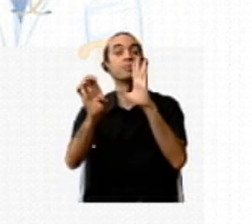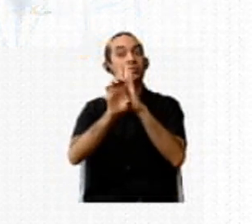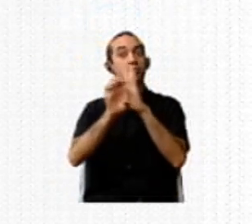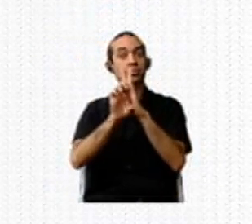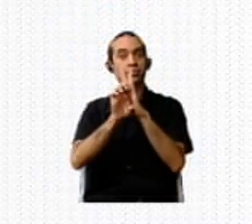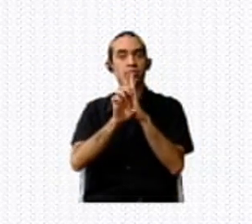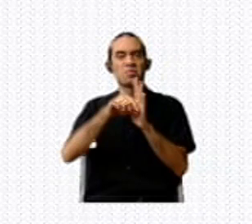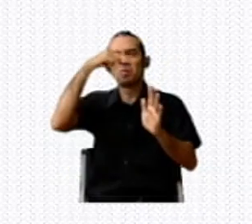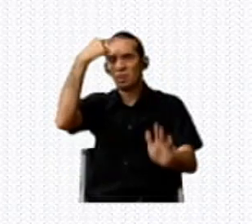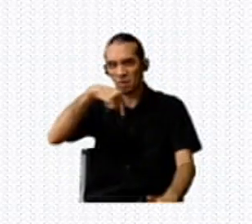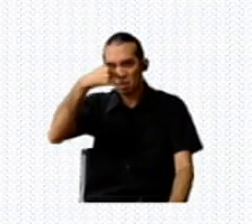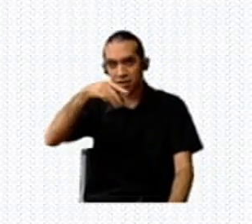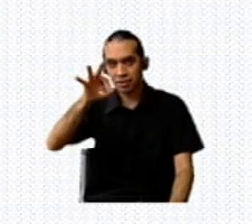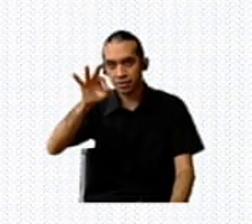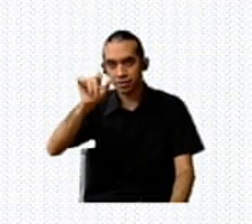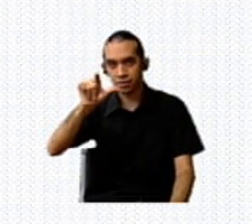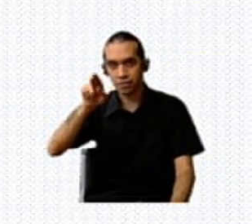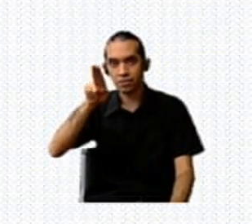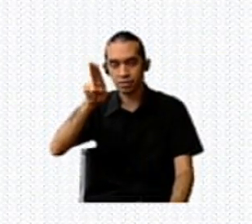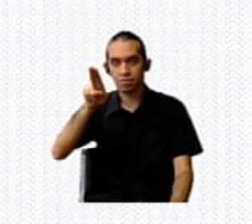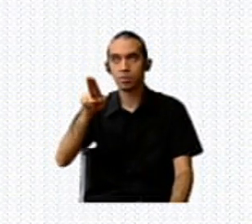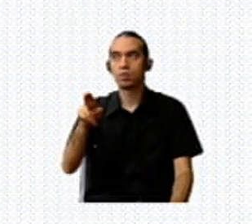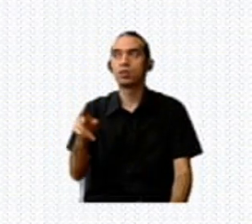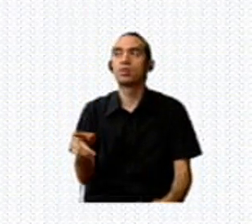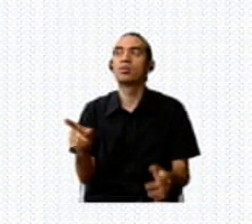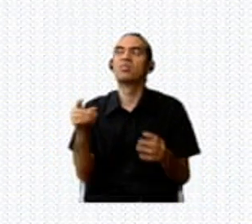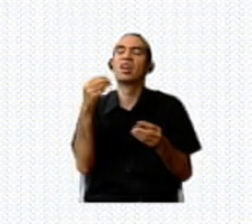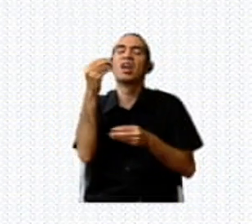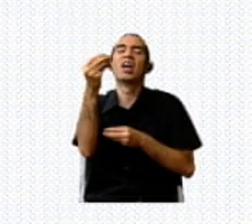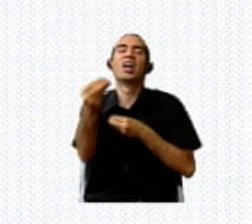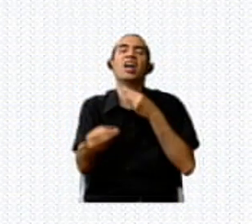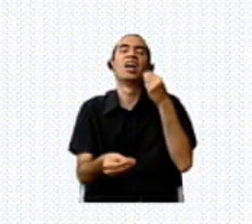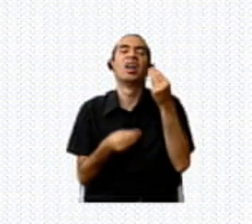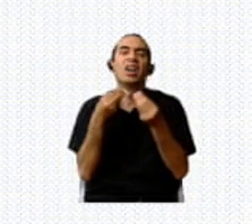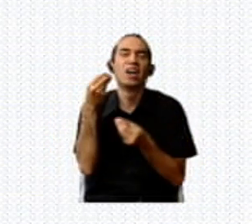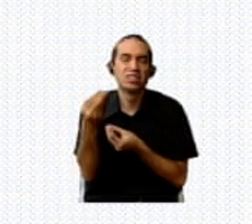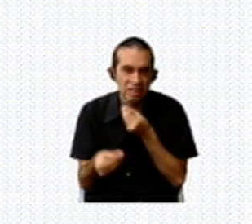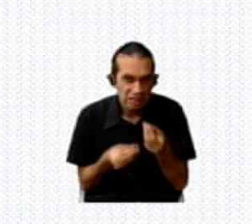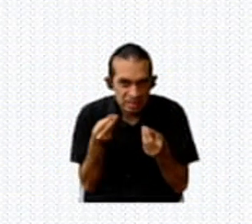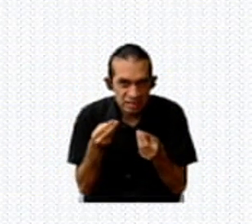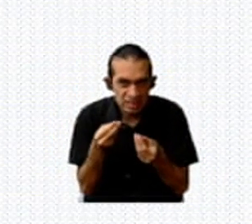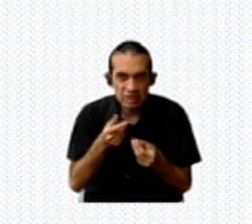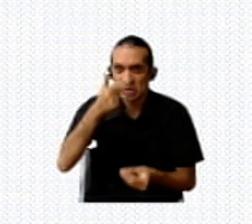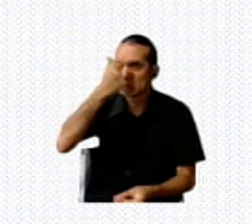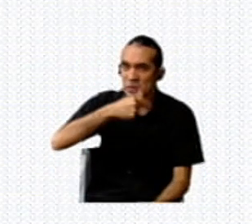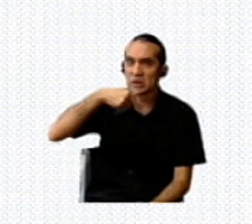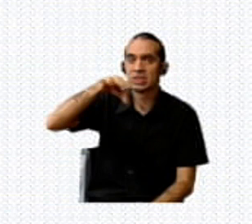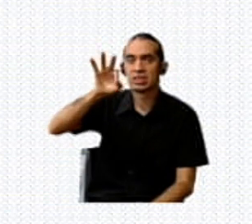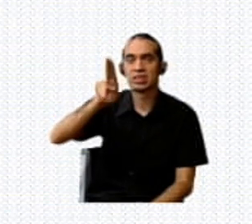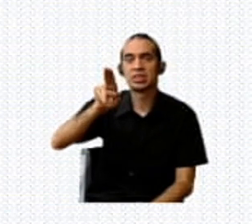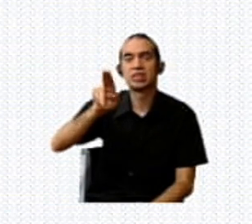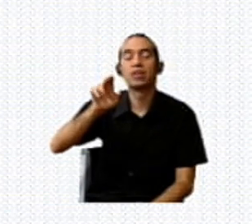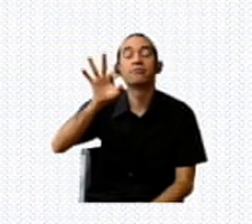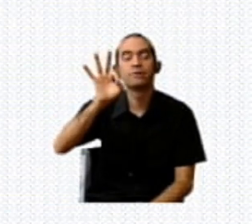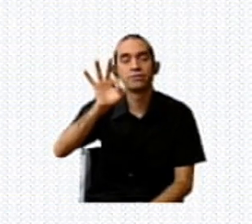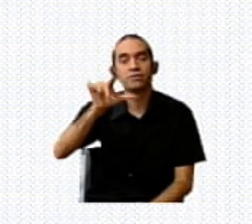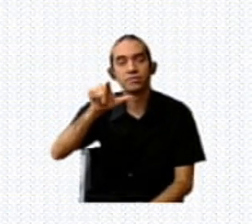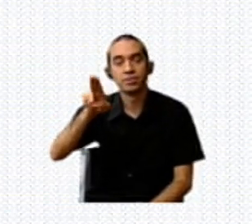the flu, what should I do if I had the flu, for example?